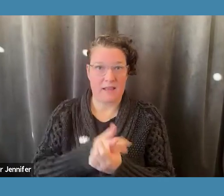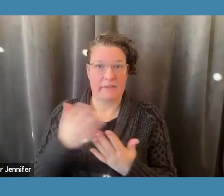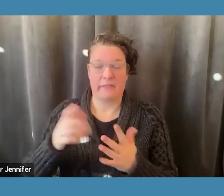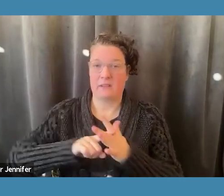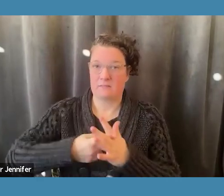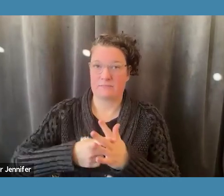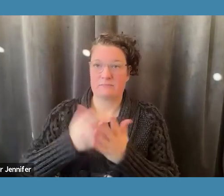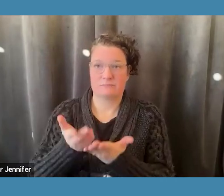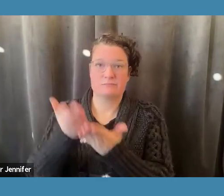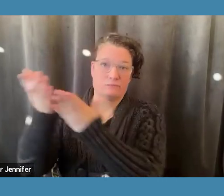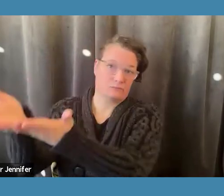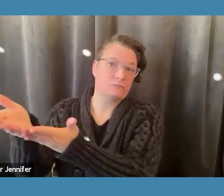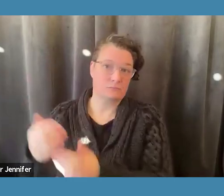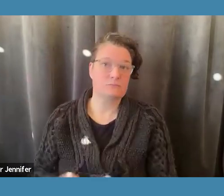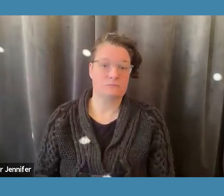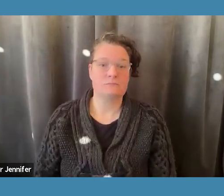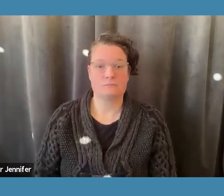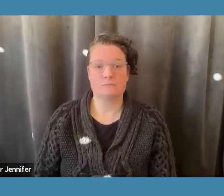application.